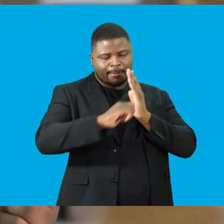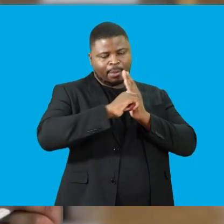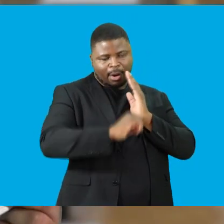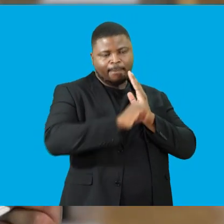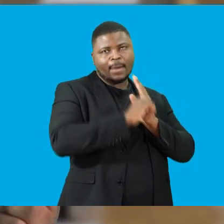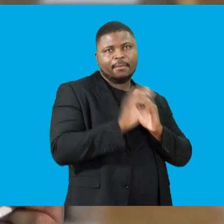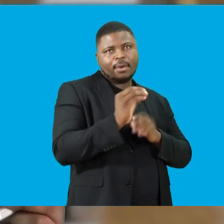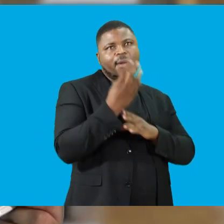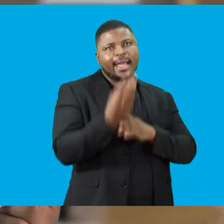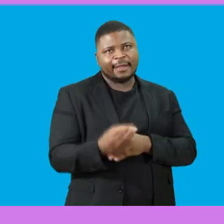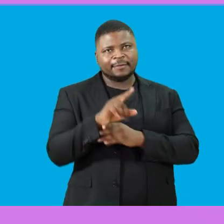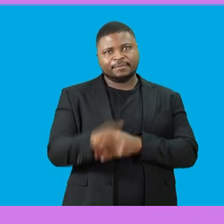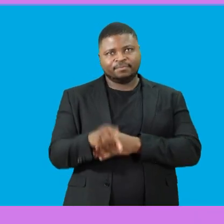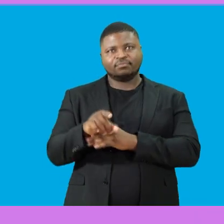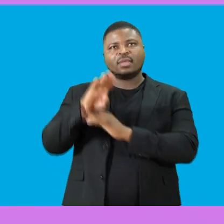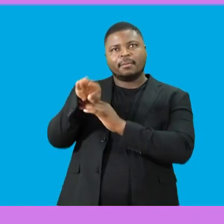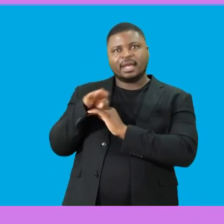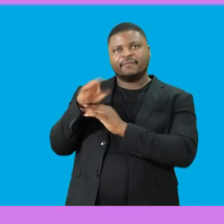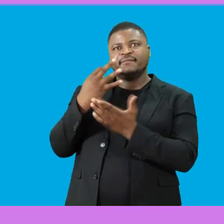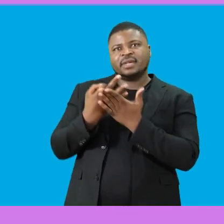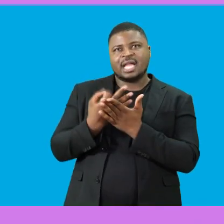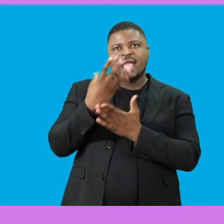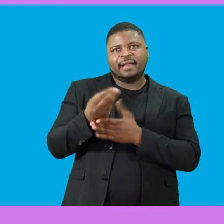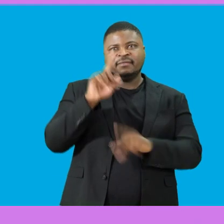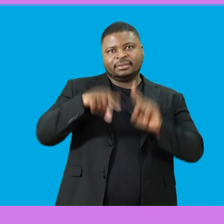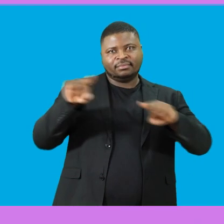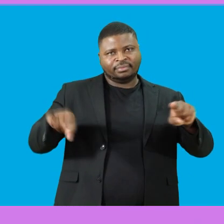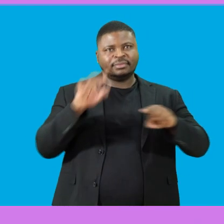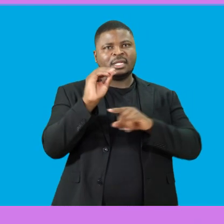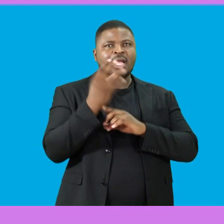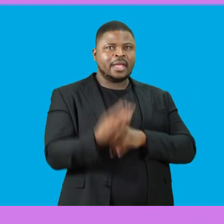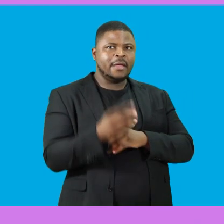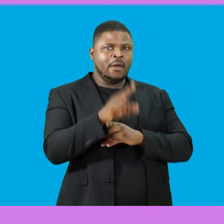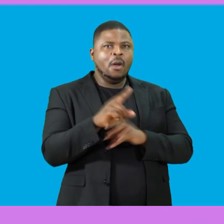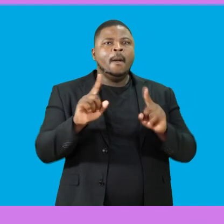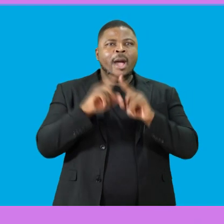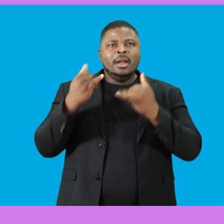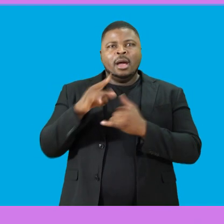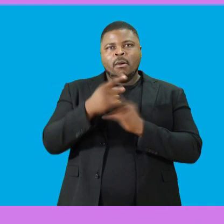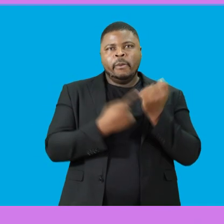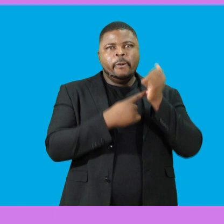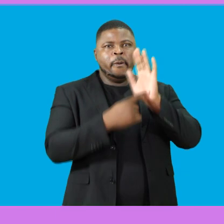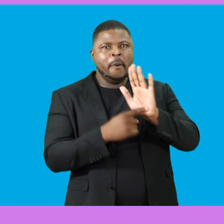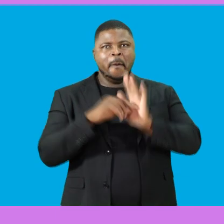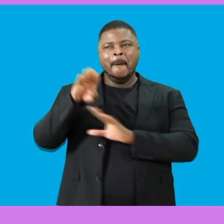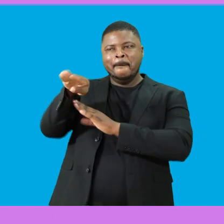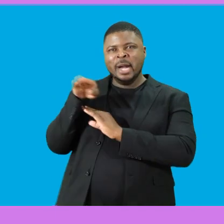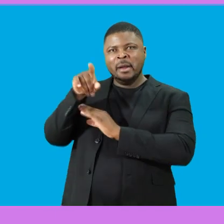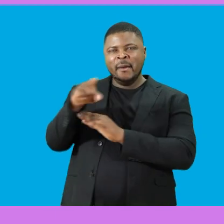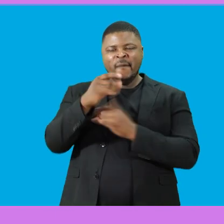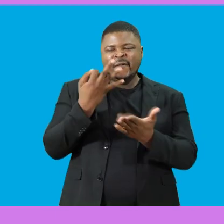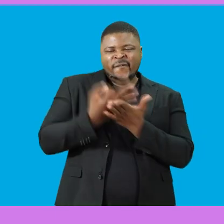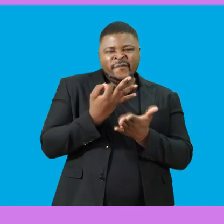fees are based on the number and types of transactions made. For an example, we are given a fee structure of a particular